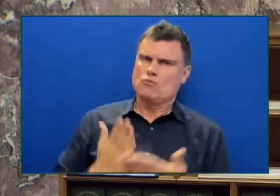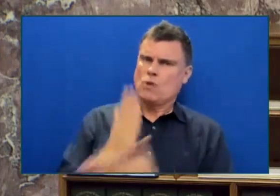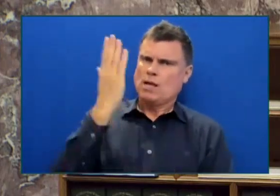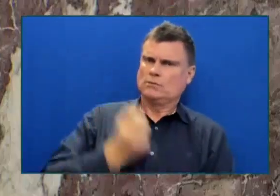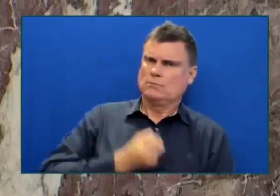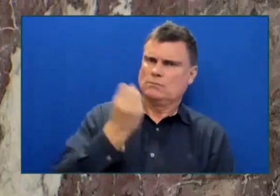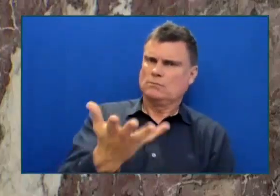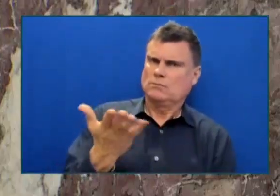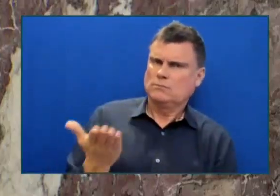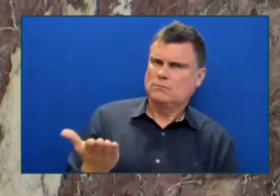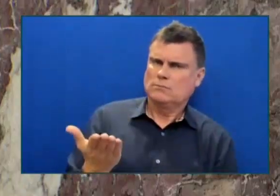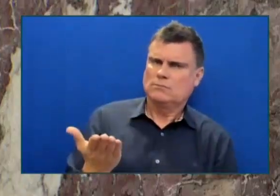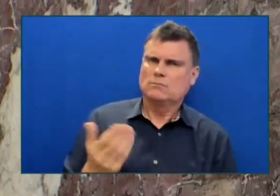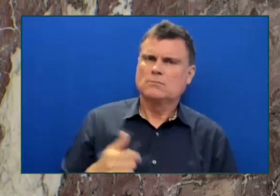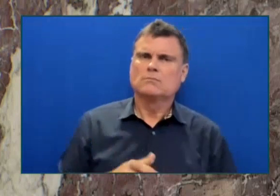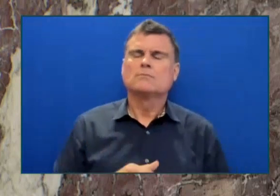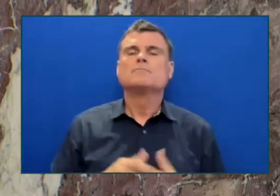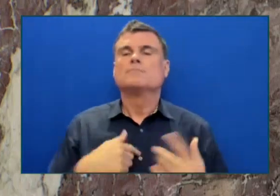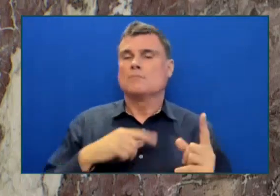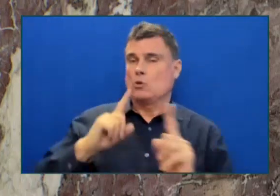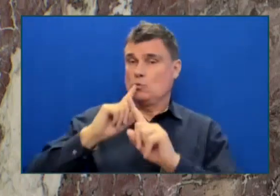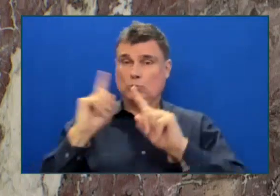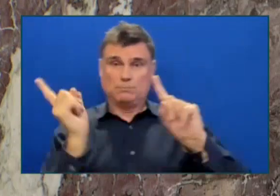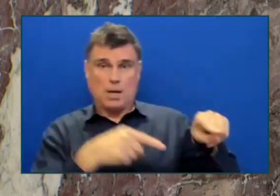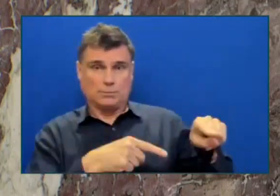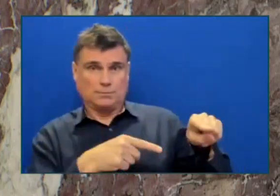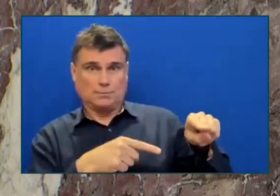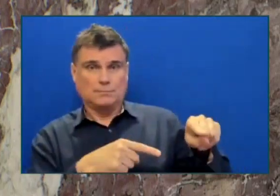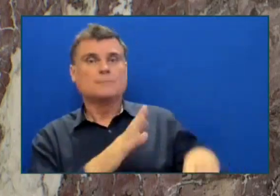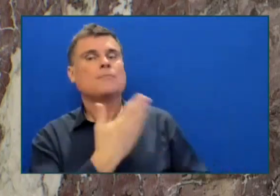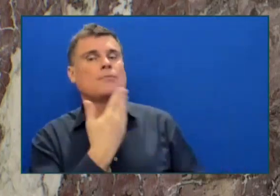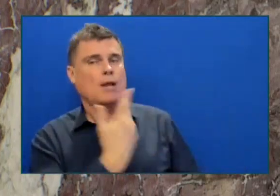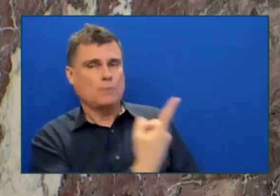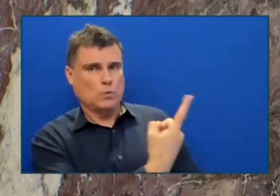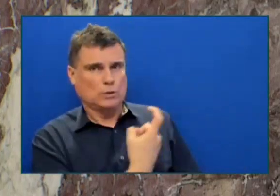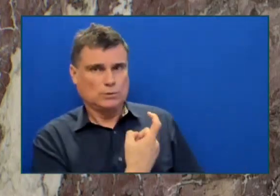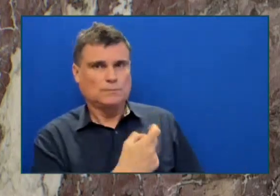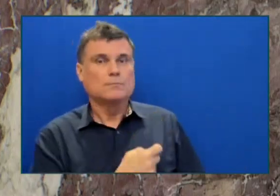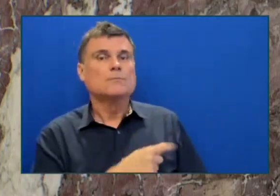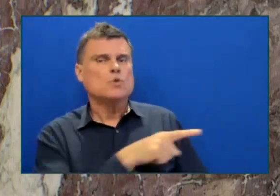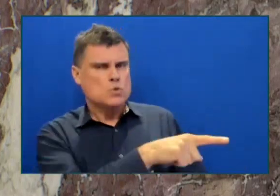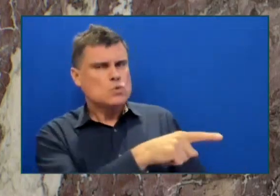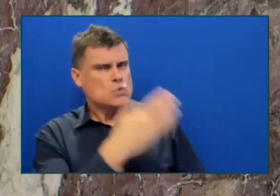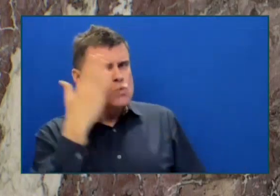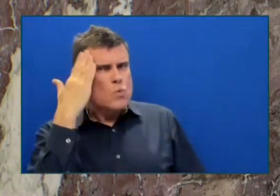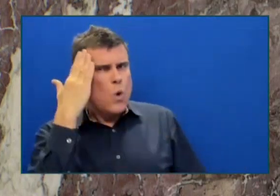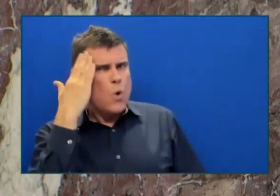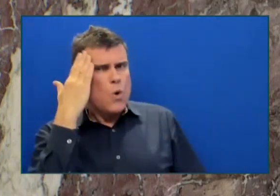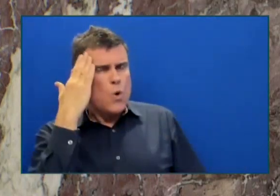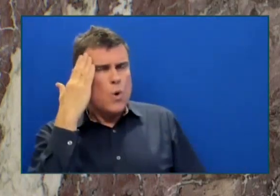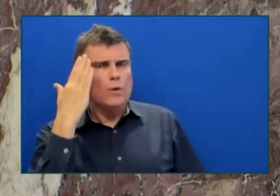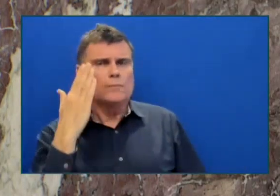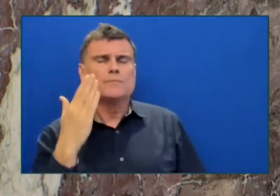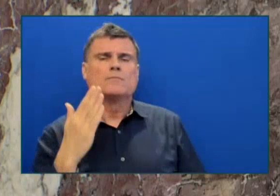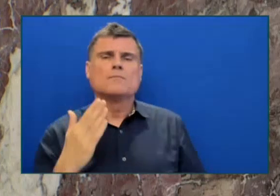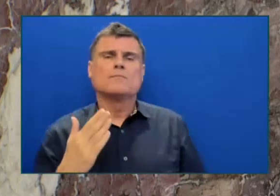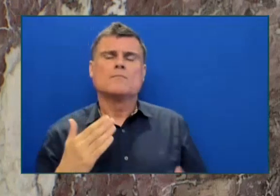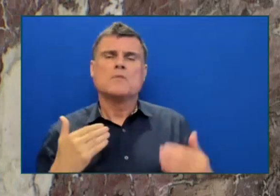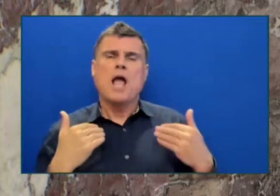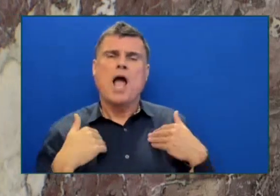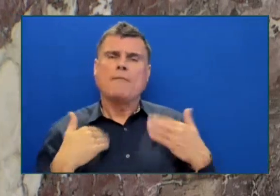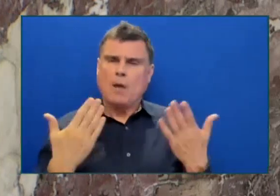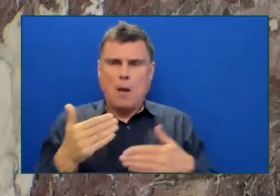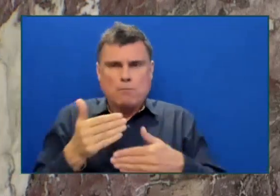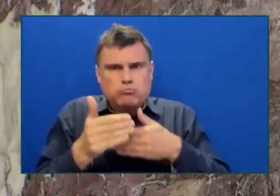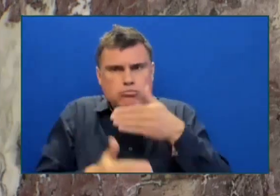knows, there are processes and procedures in place to guide and that are often ruled on when complaints are brought. There